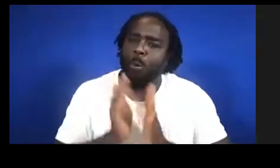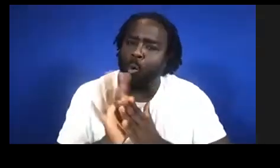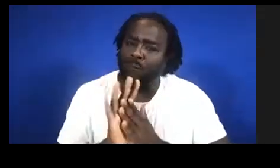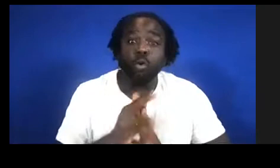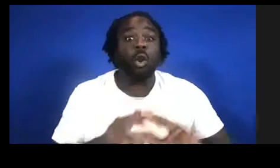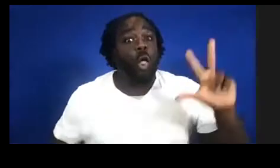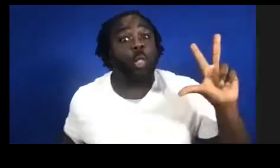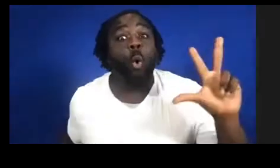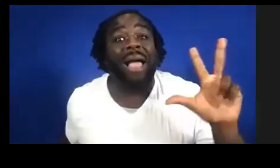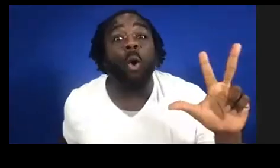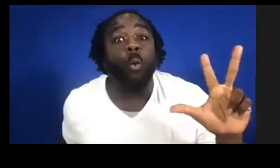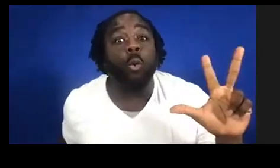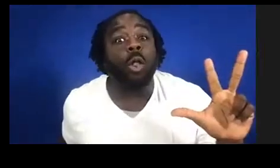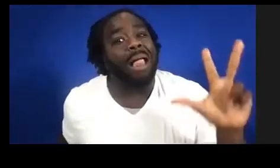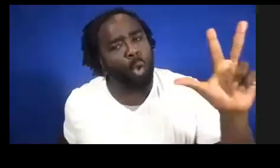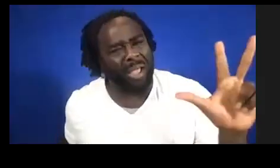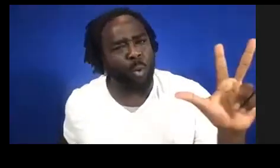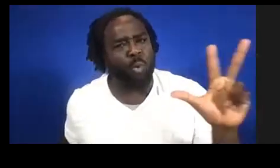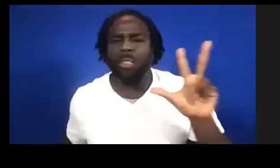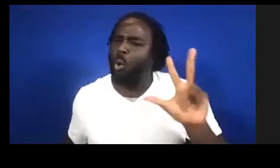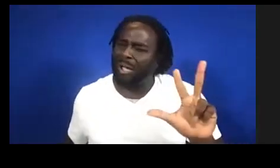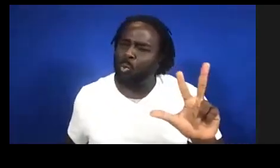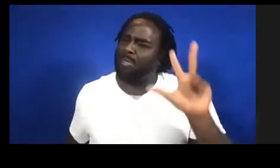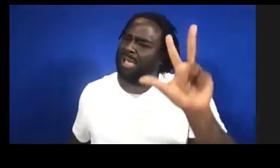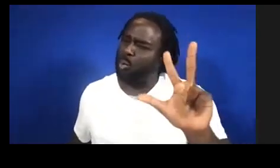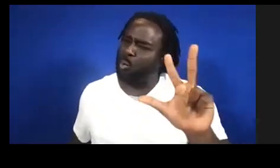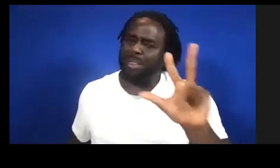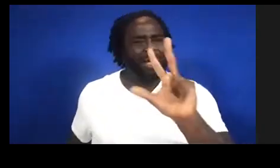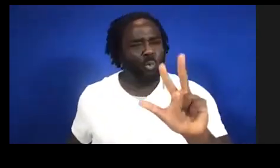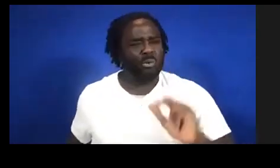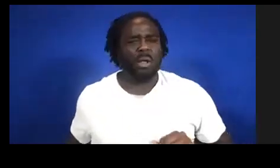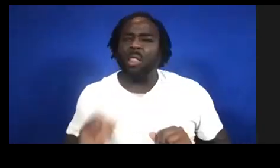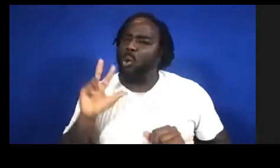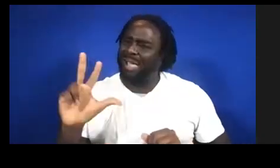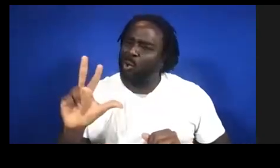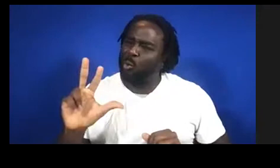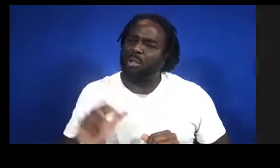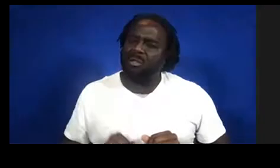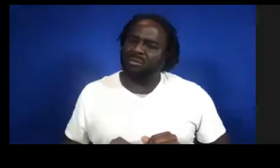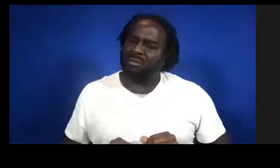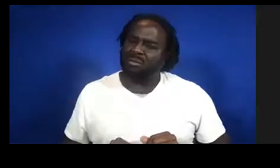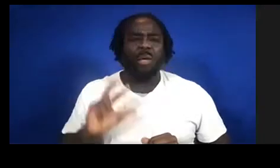It's a great movie. It's 3 hours though. Yeah, I'm not playing around. Count them,